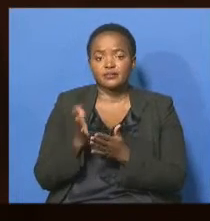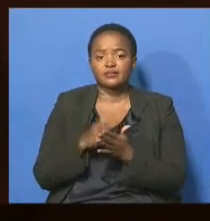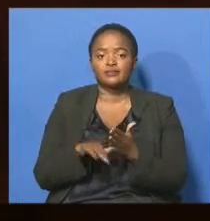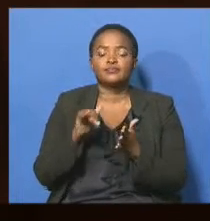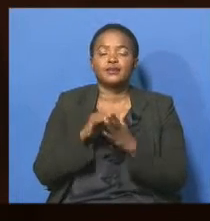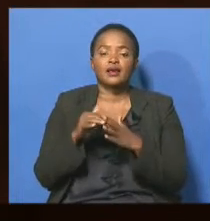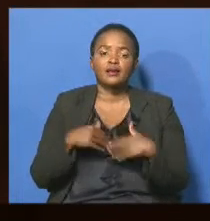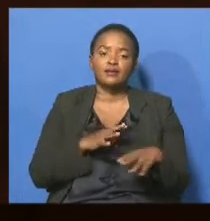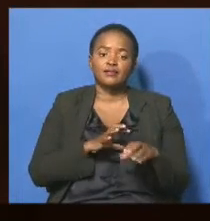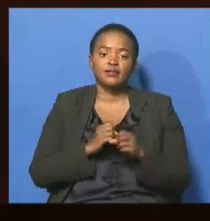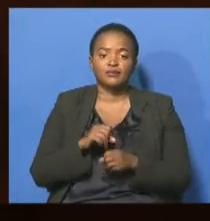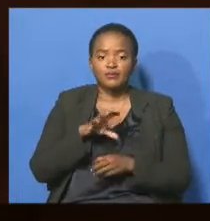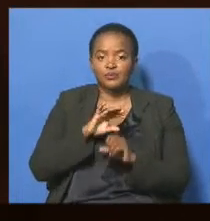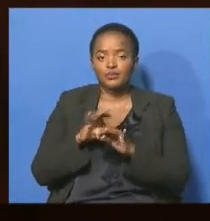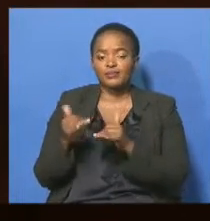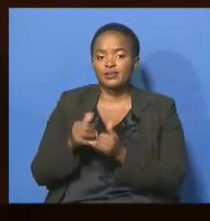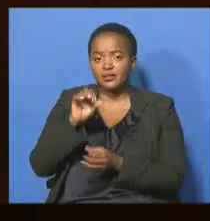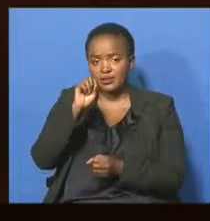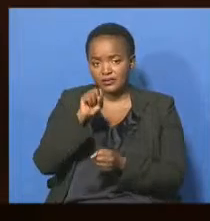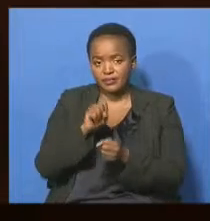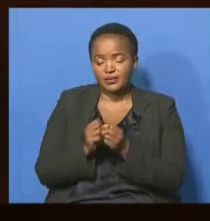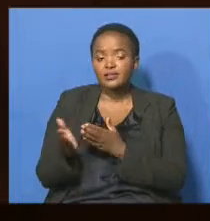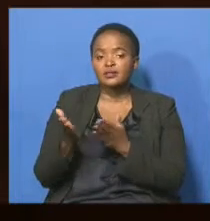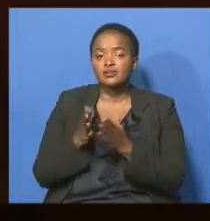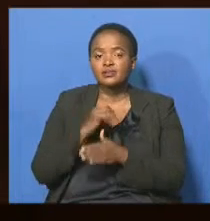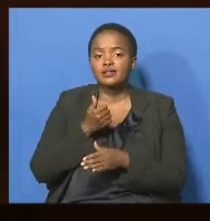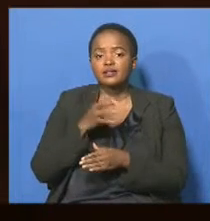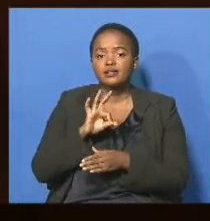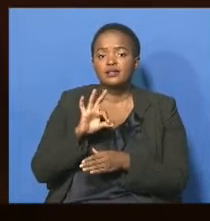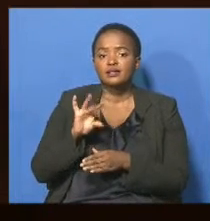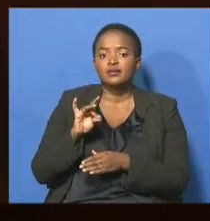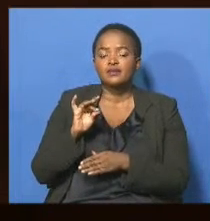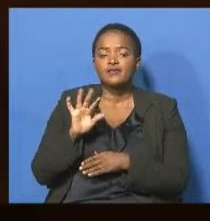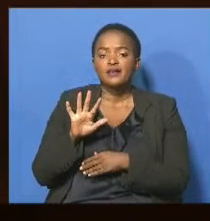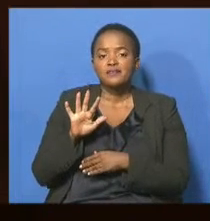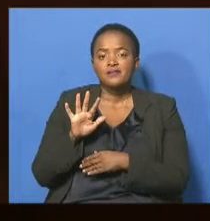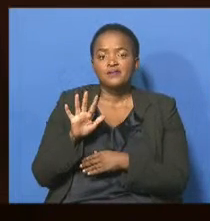We adopted community policing in 1985,